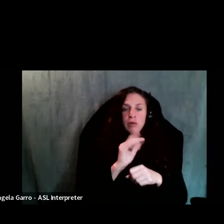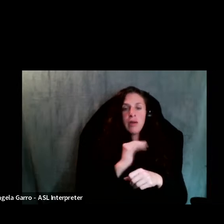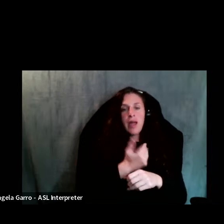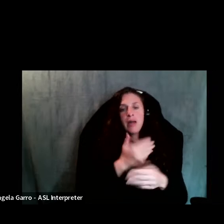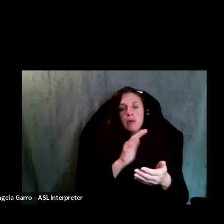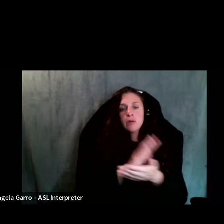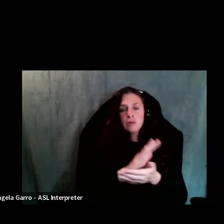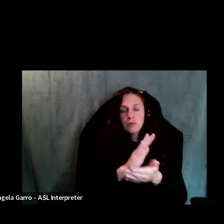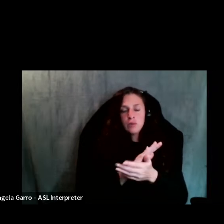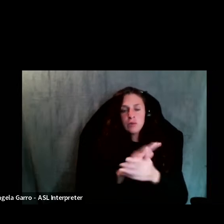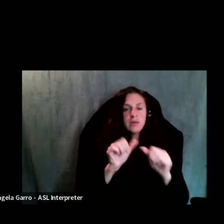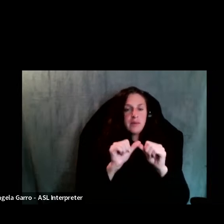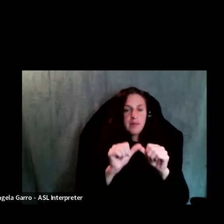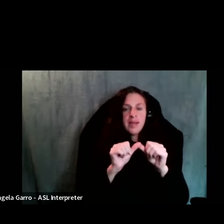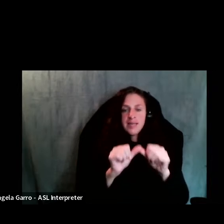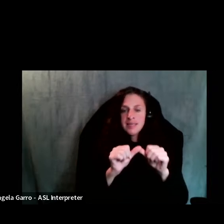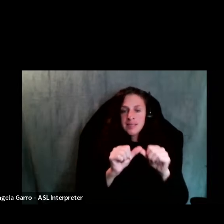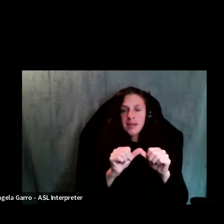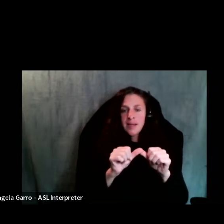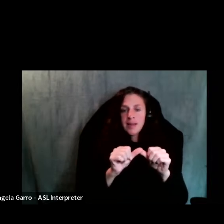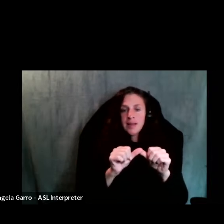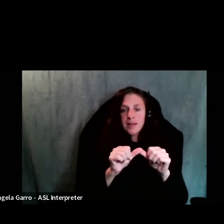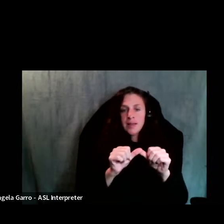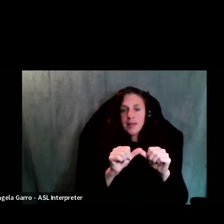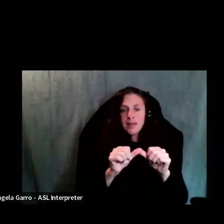schools maintain this,